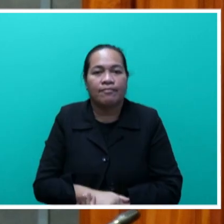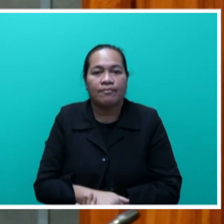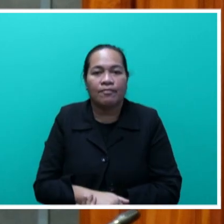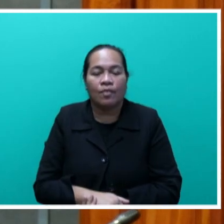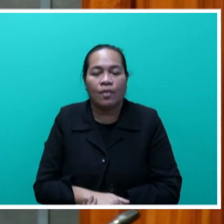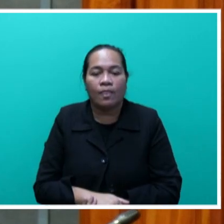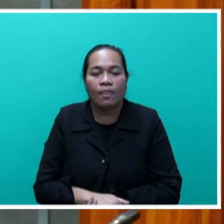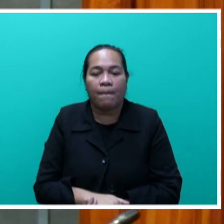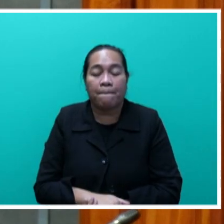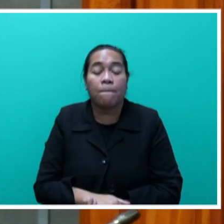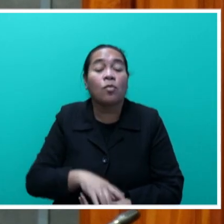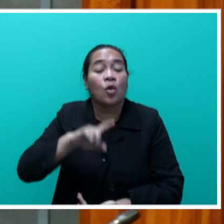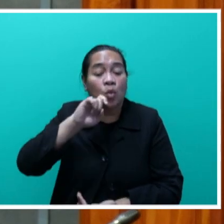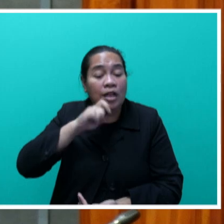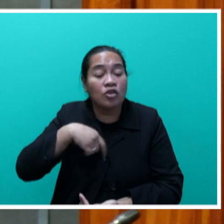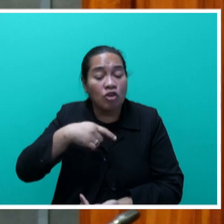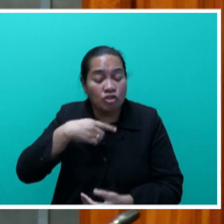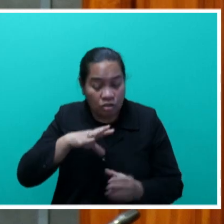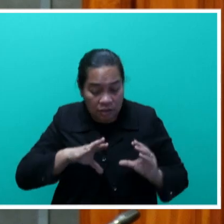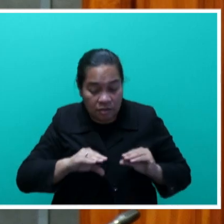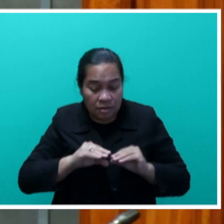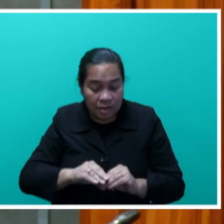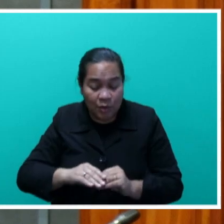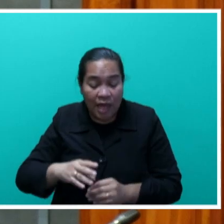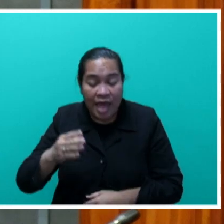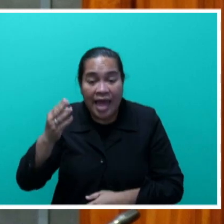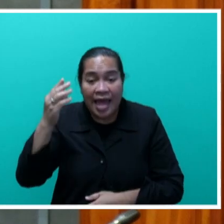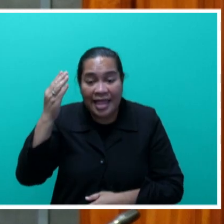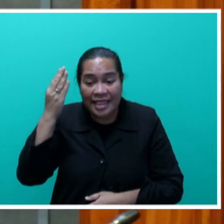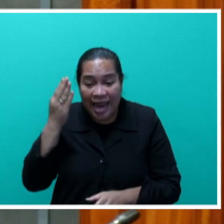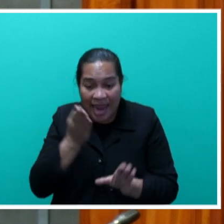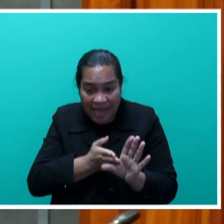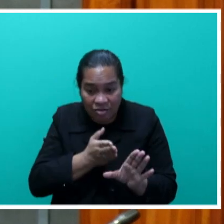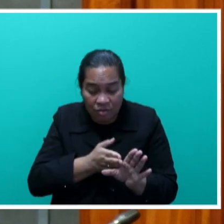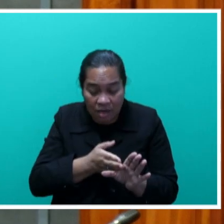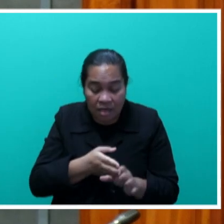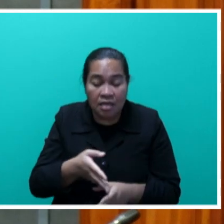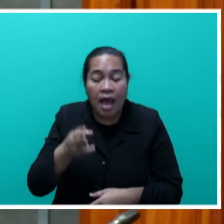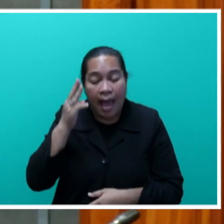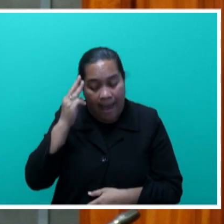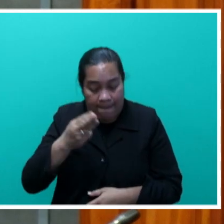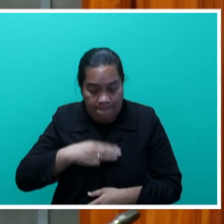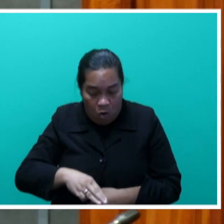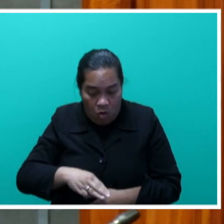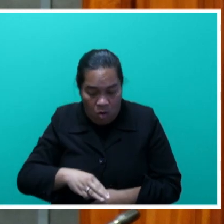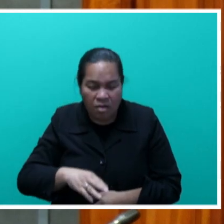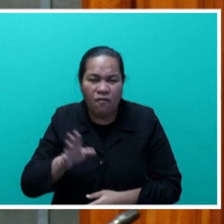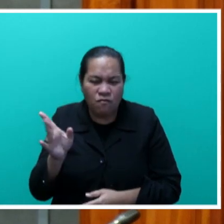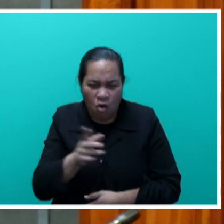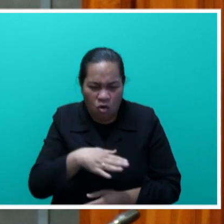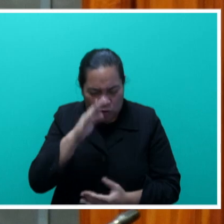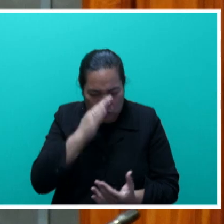Mr. Speaker, sir, we will continue investing in the intellectual and moral development of our children to allow us to pursue the important goal of building